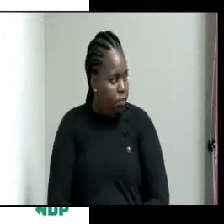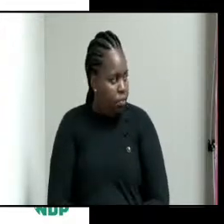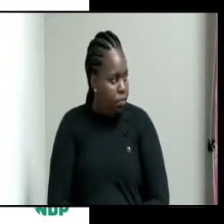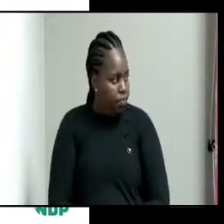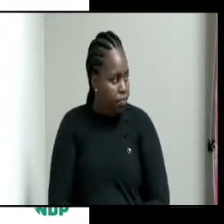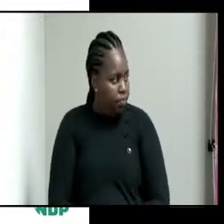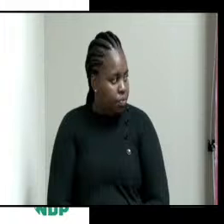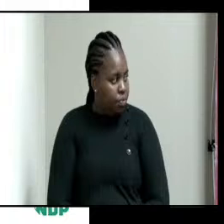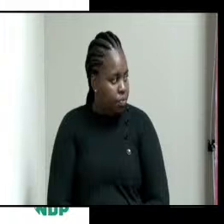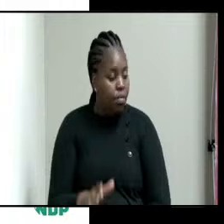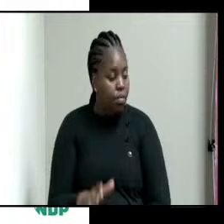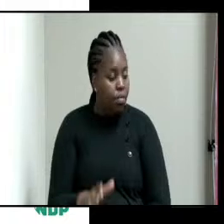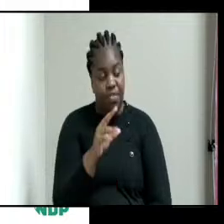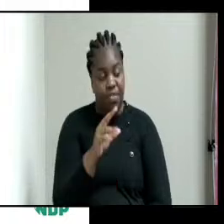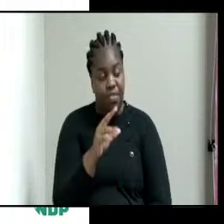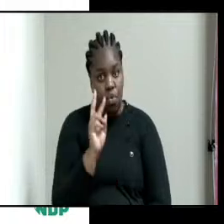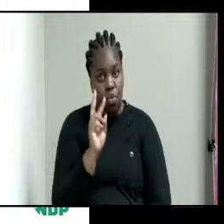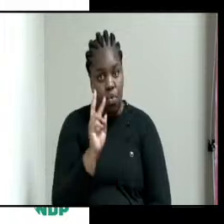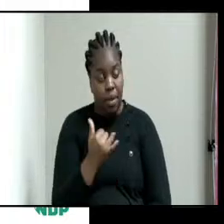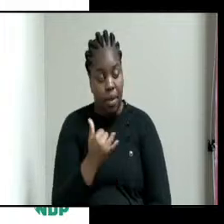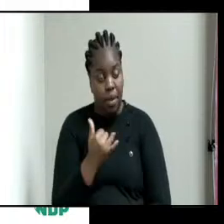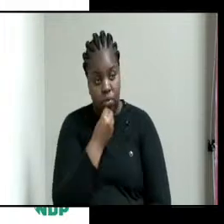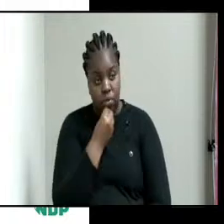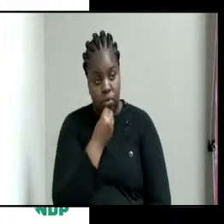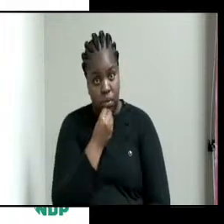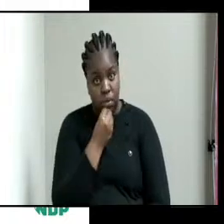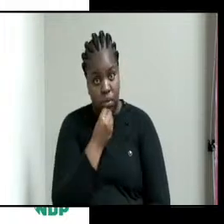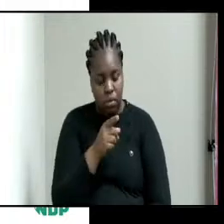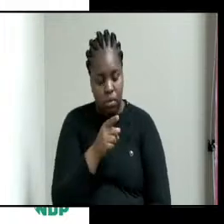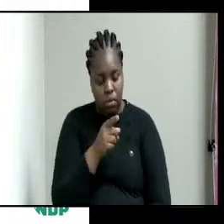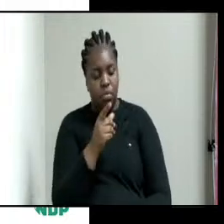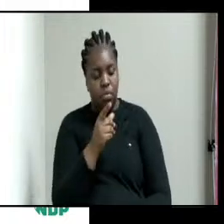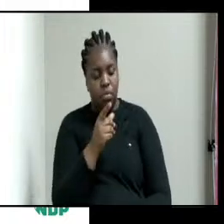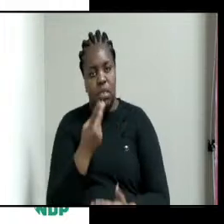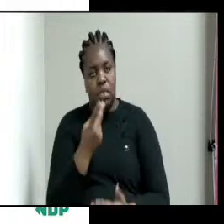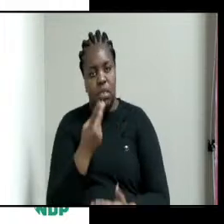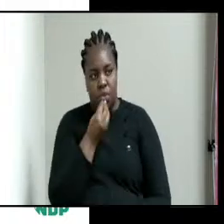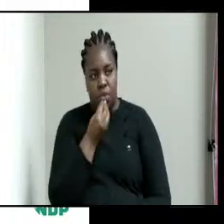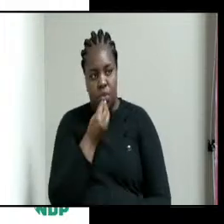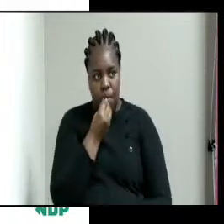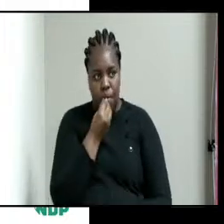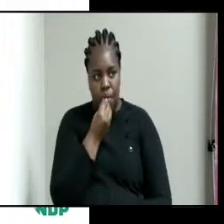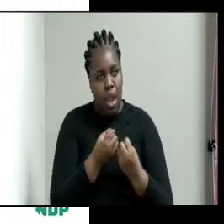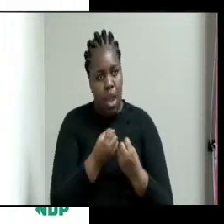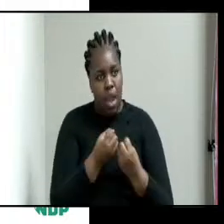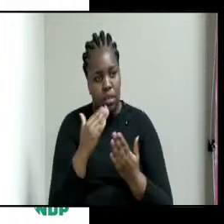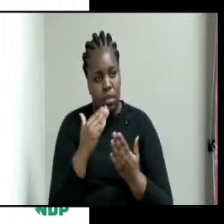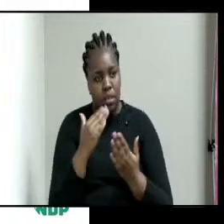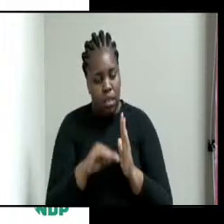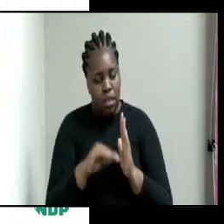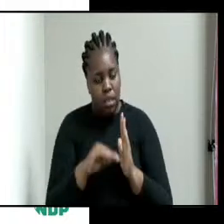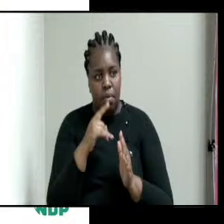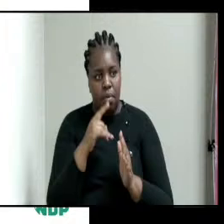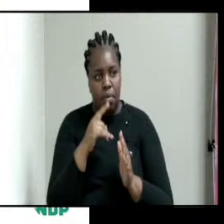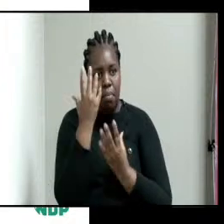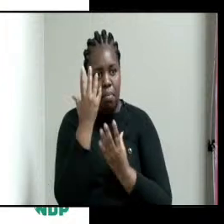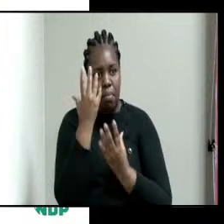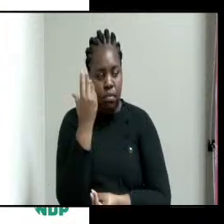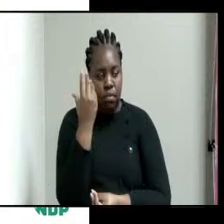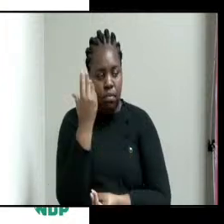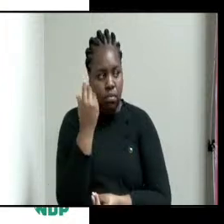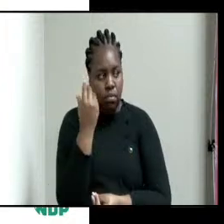at the nutrition, you see that nutrition is one of the least contributors to the